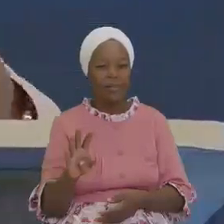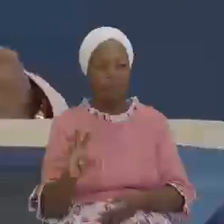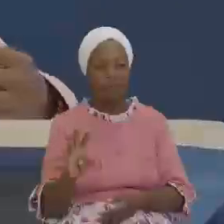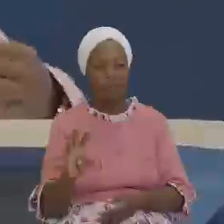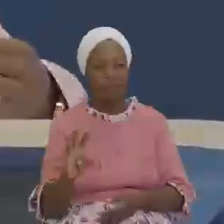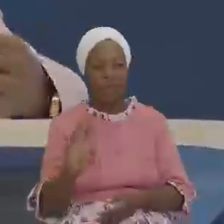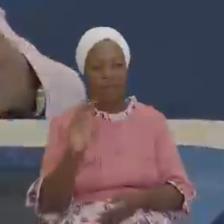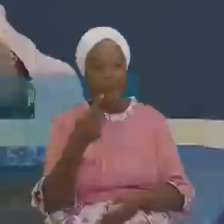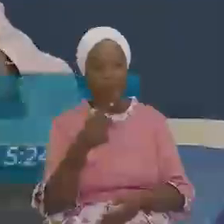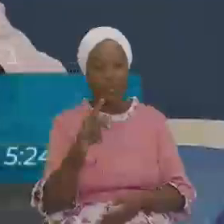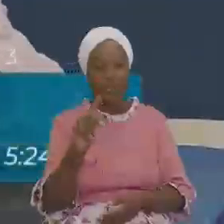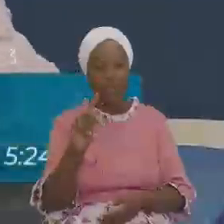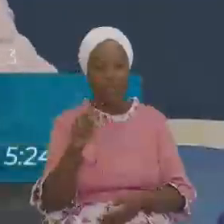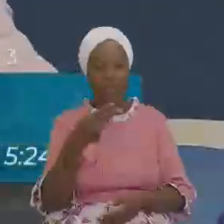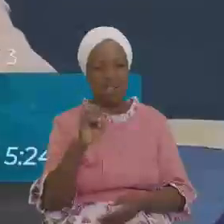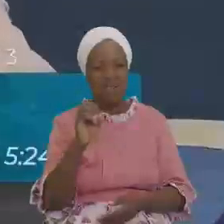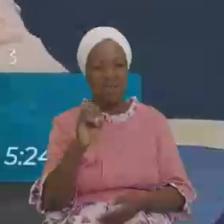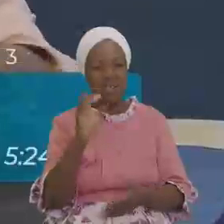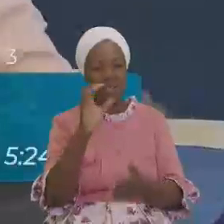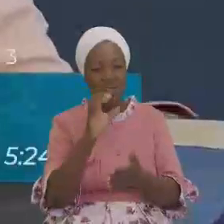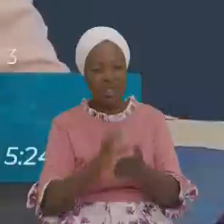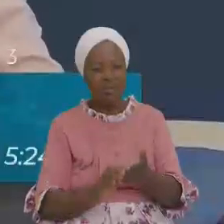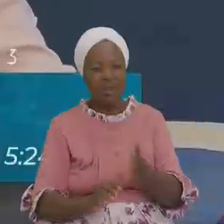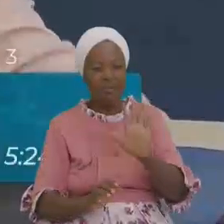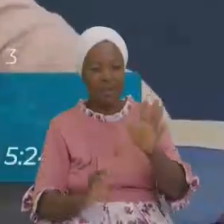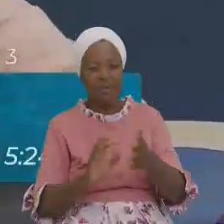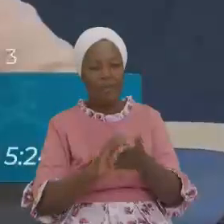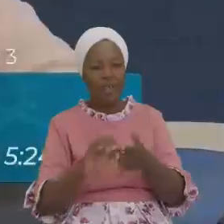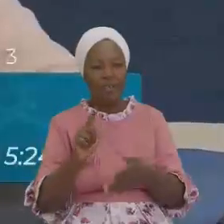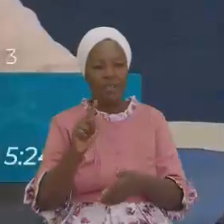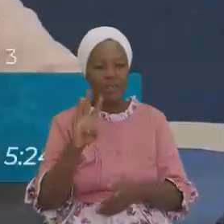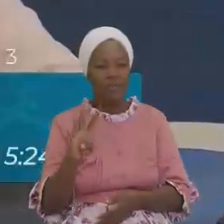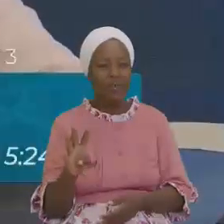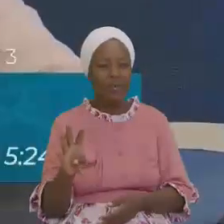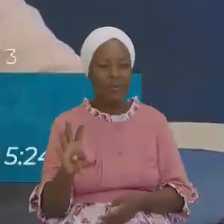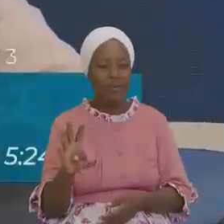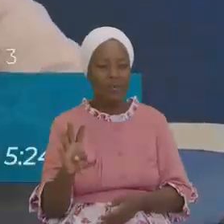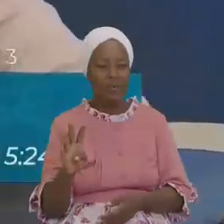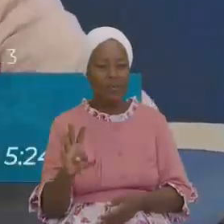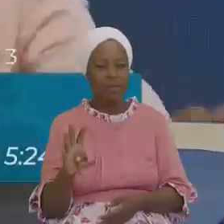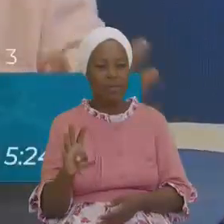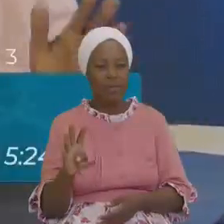1 Thessalonians chapter 5, verse 24.